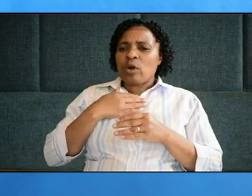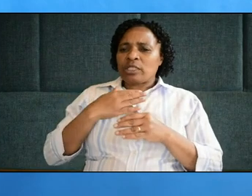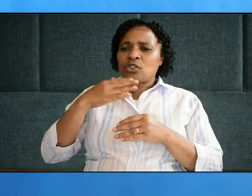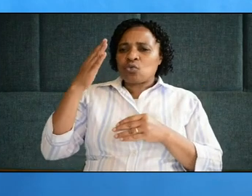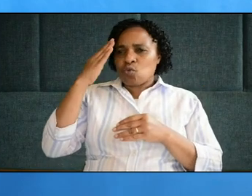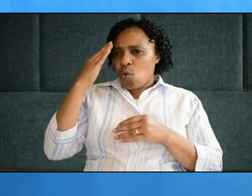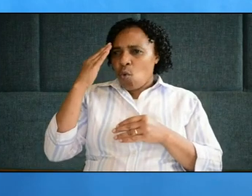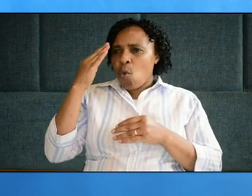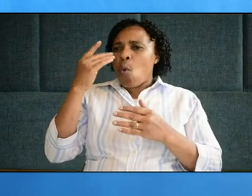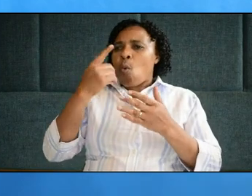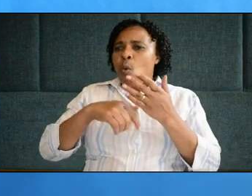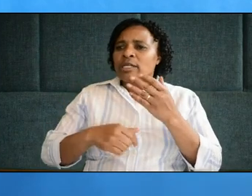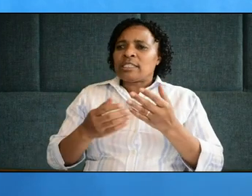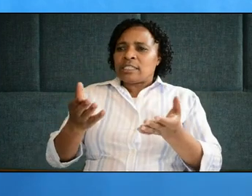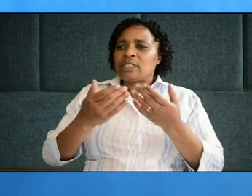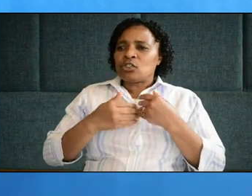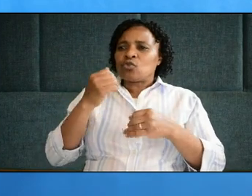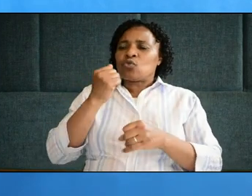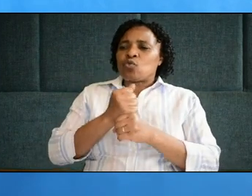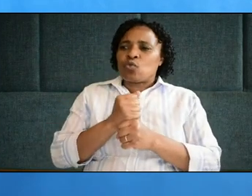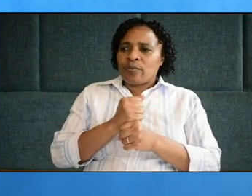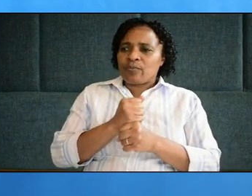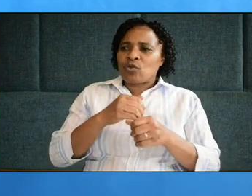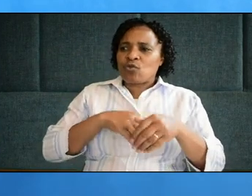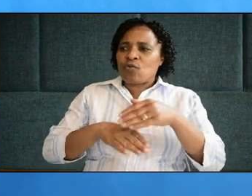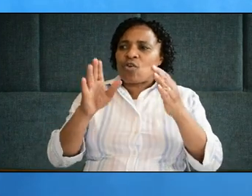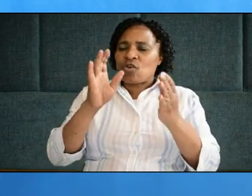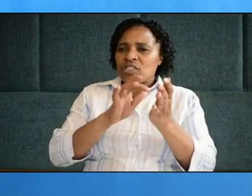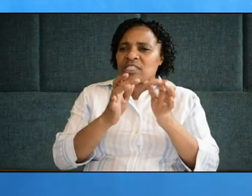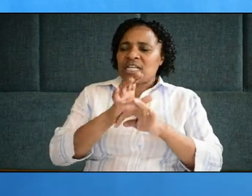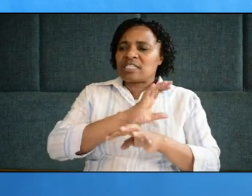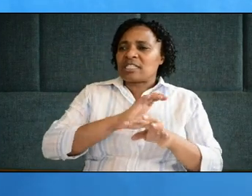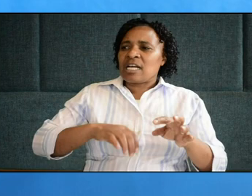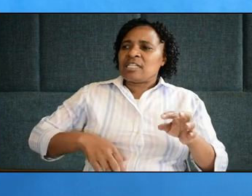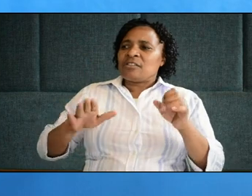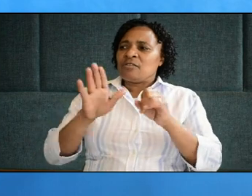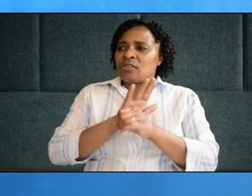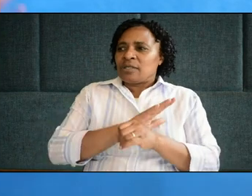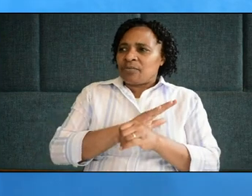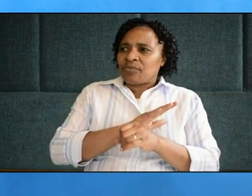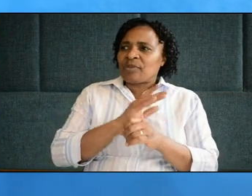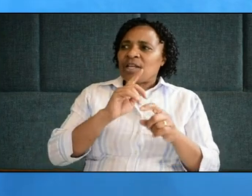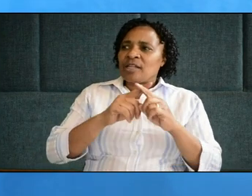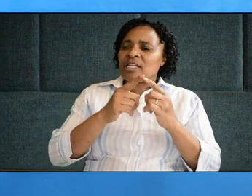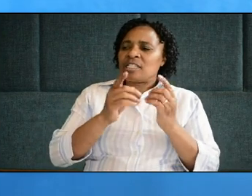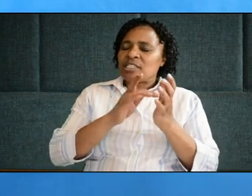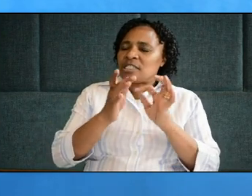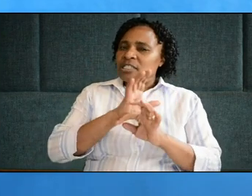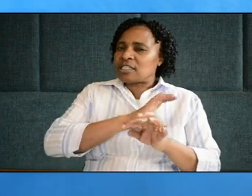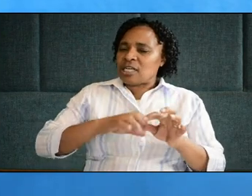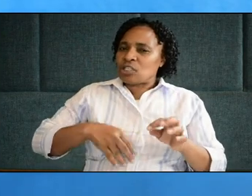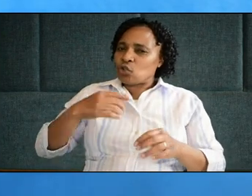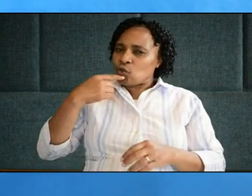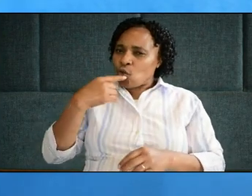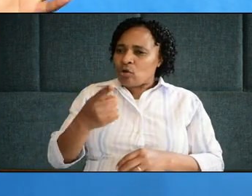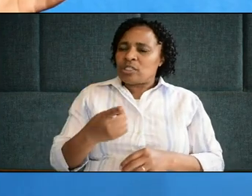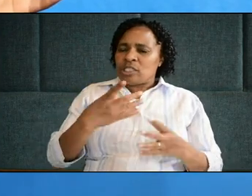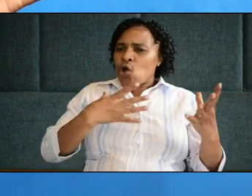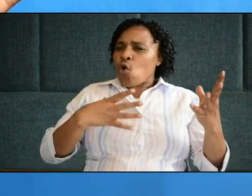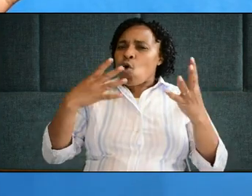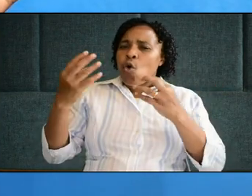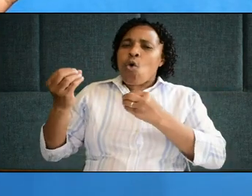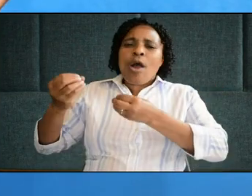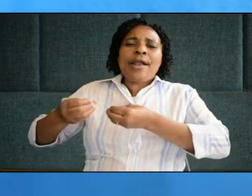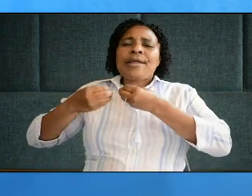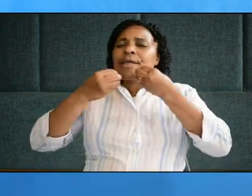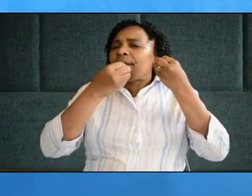know what he needs to do to follow Christ fully. Okay? Then Christ told him that, go and